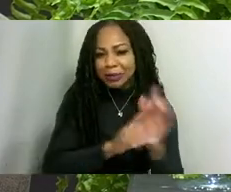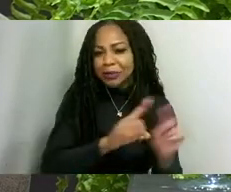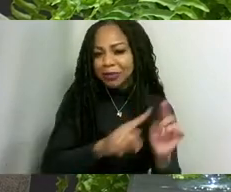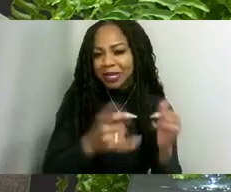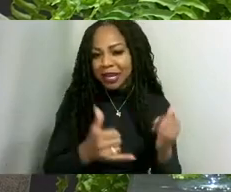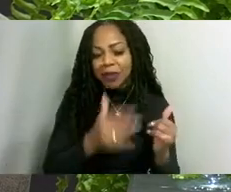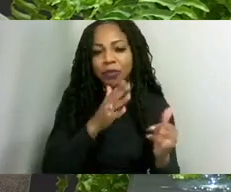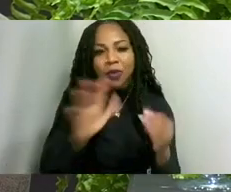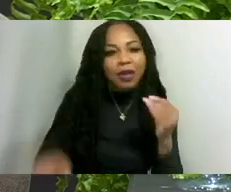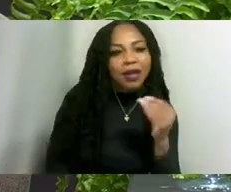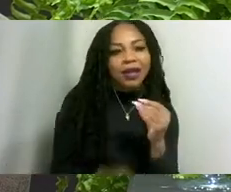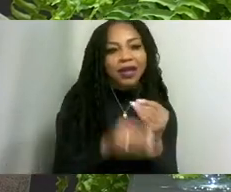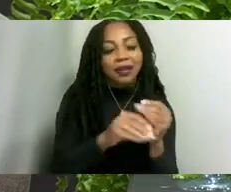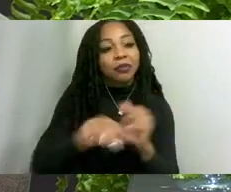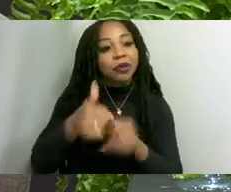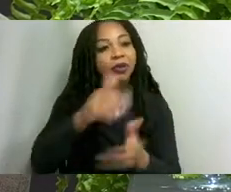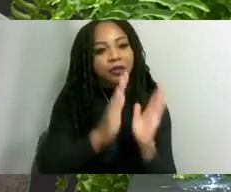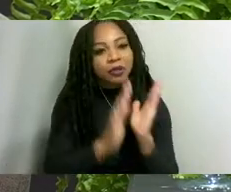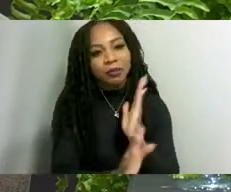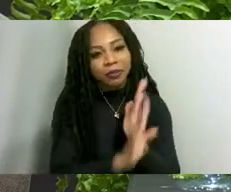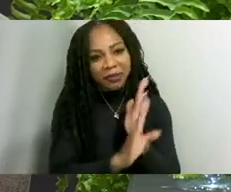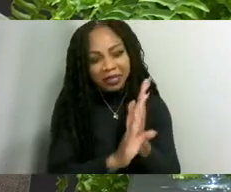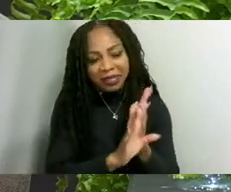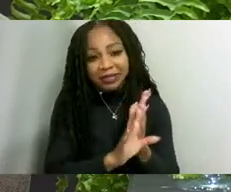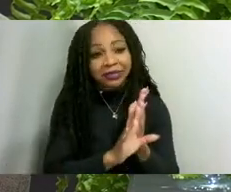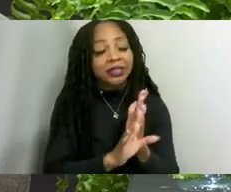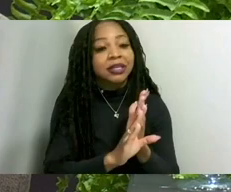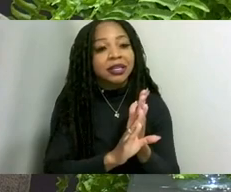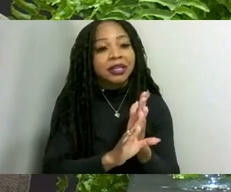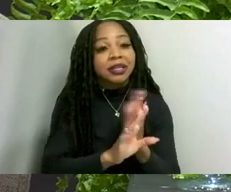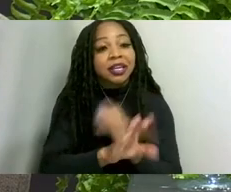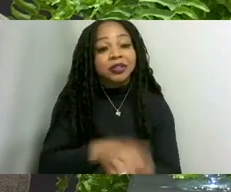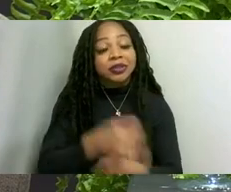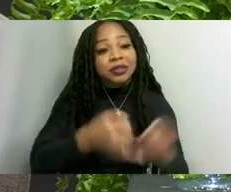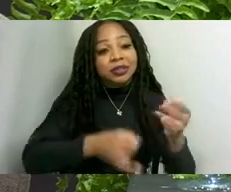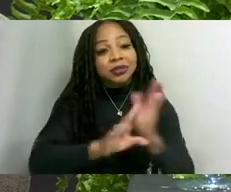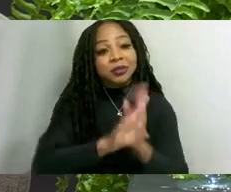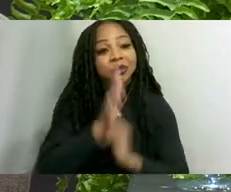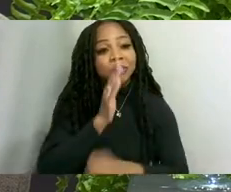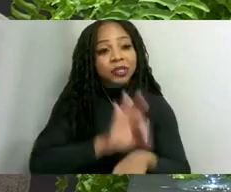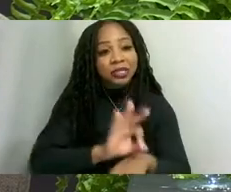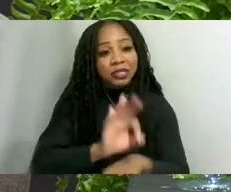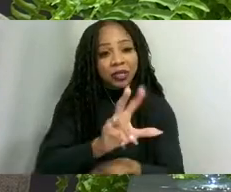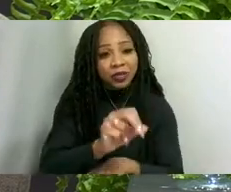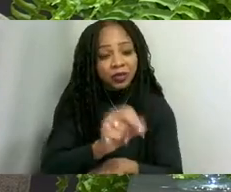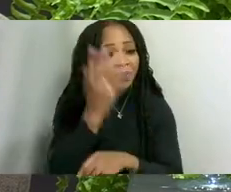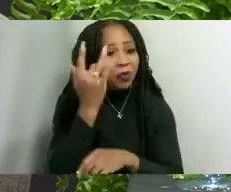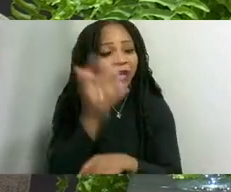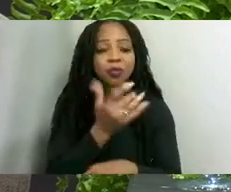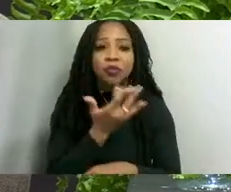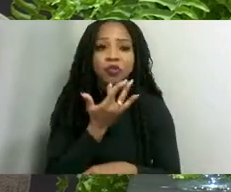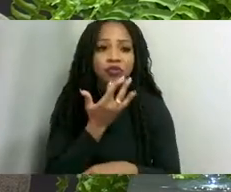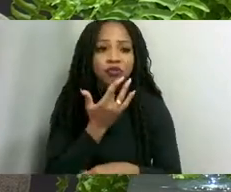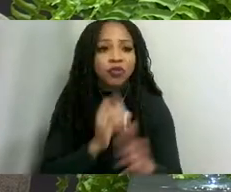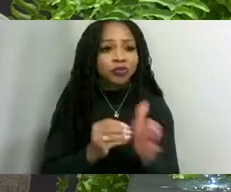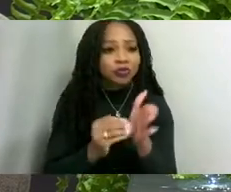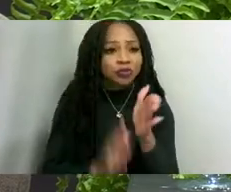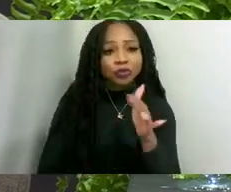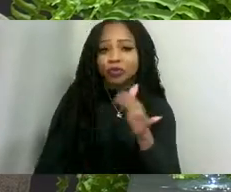kids come to school even if they're late. We prefer to have them in late than not have them at